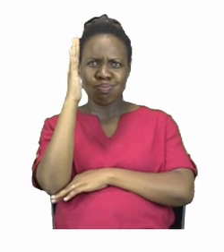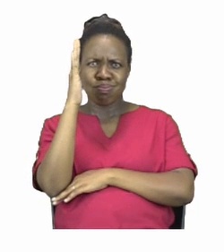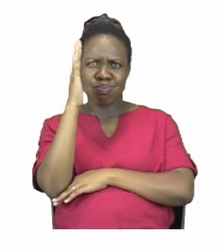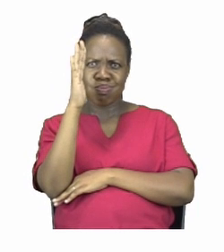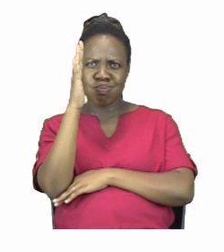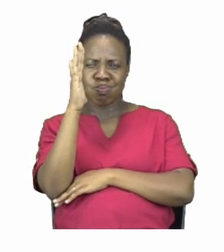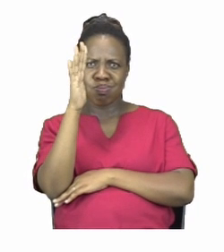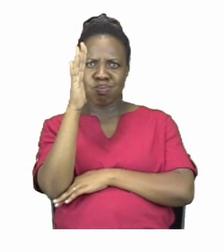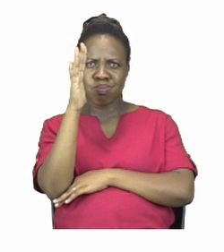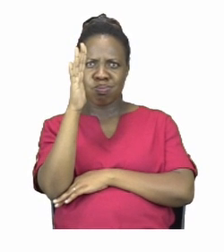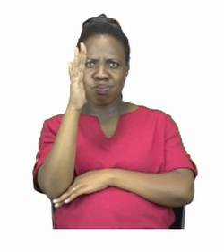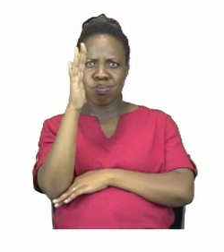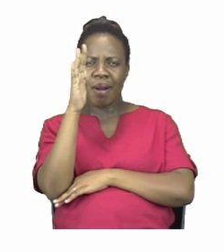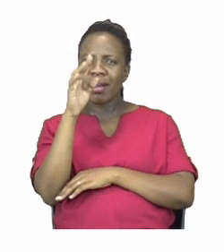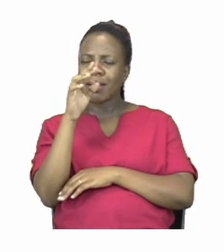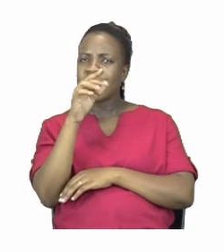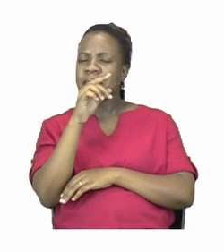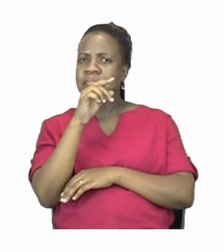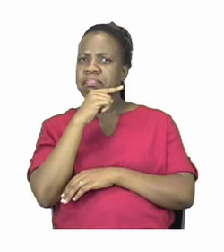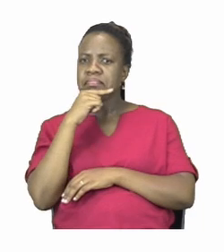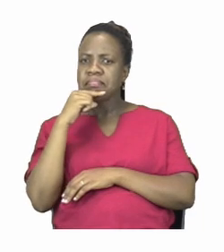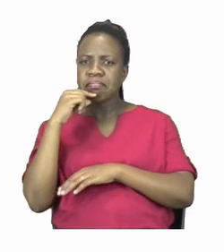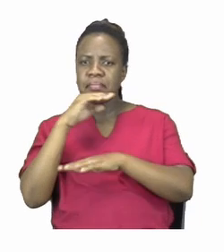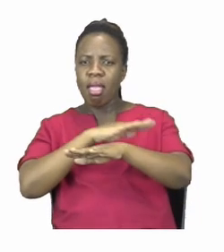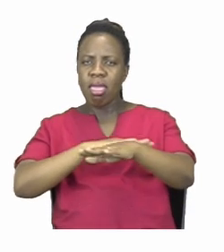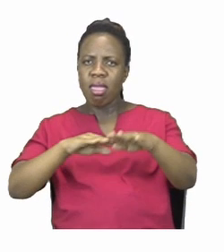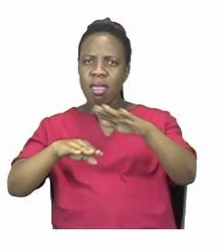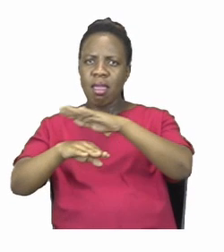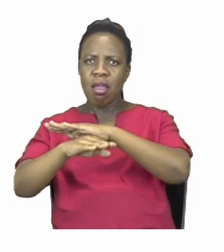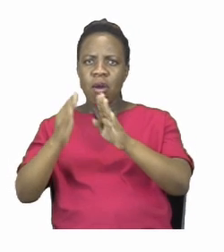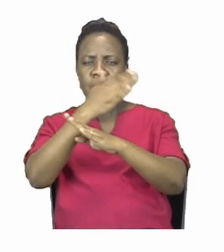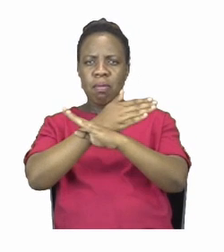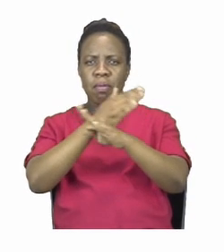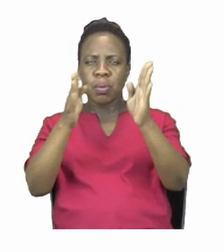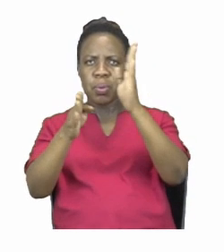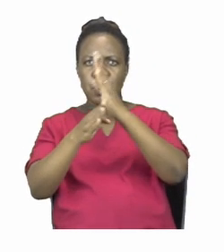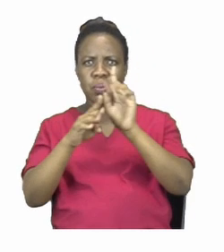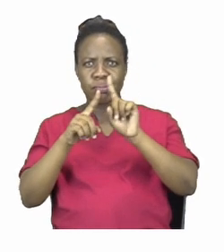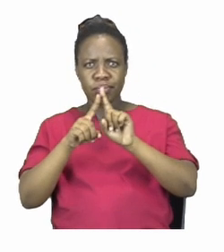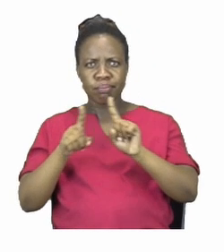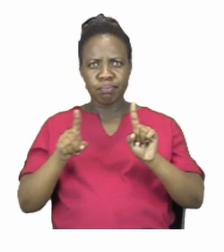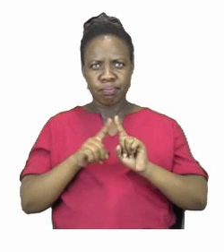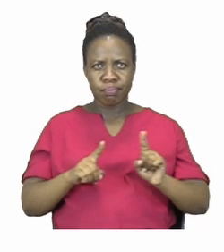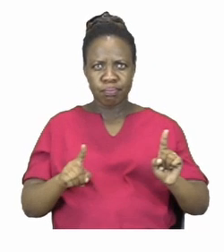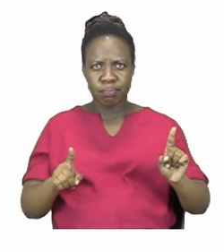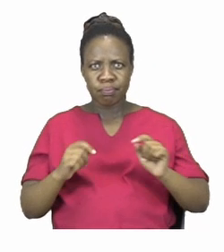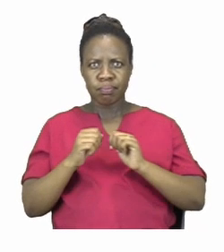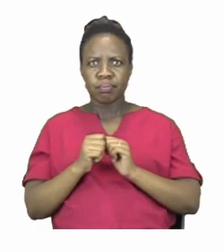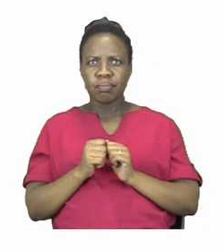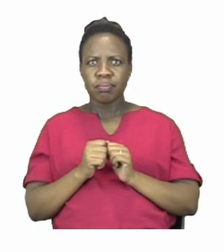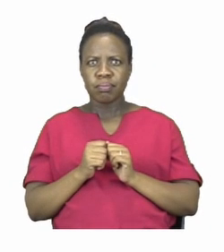different streets. What are the streets that you have? Let's see. There we have